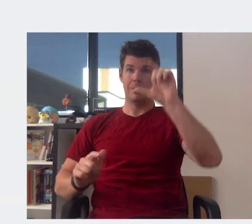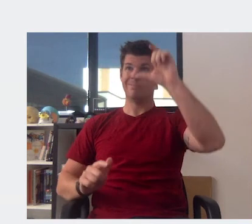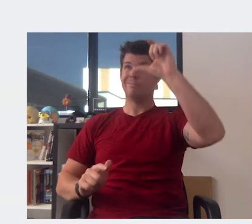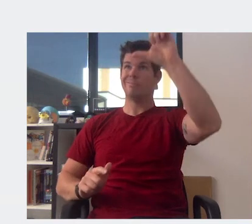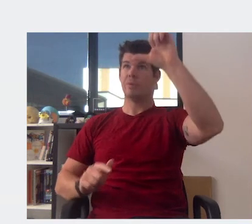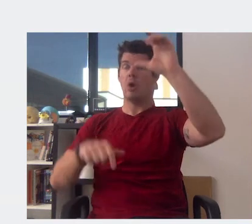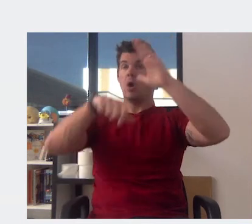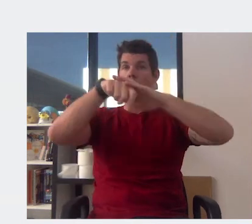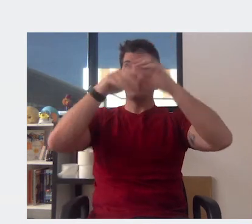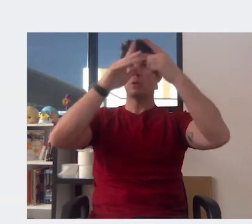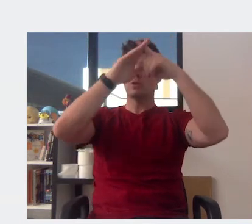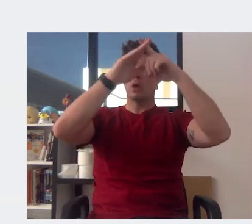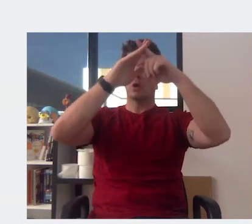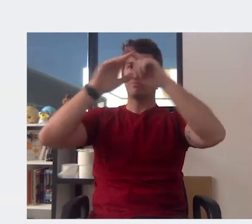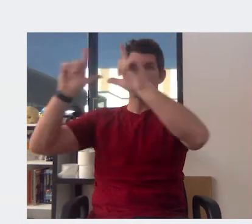you open it. They're automatically there.